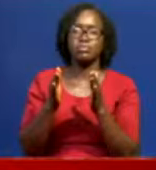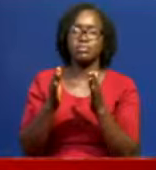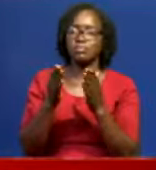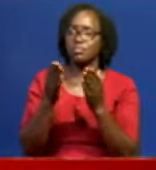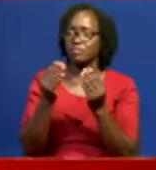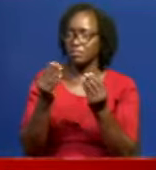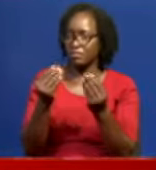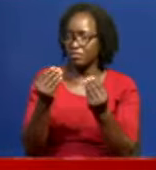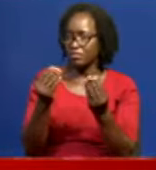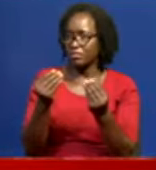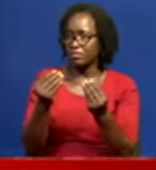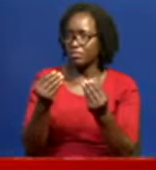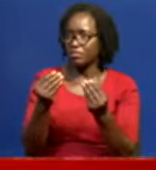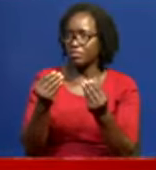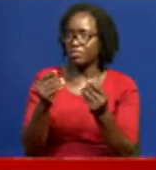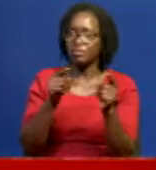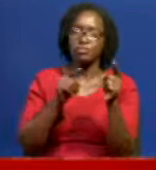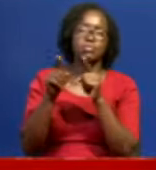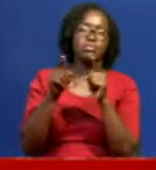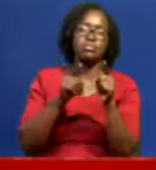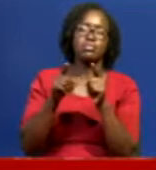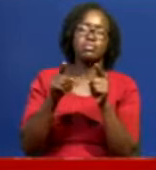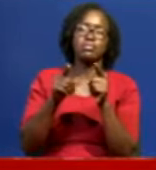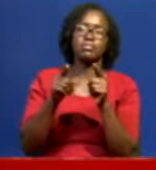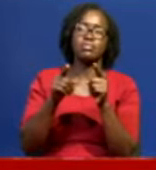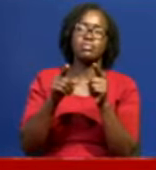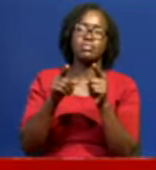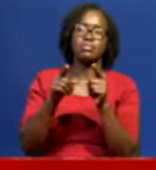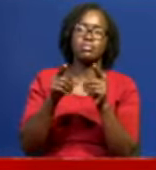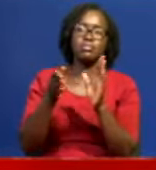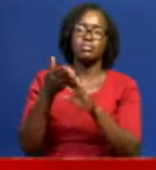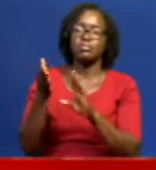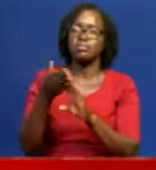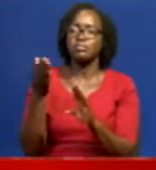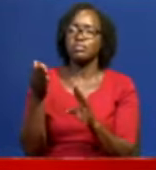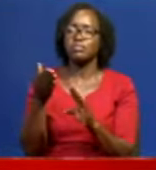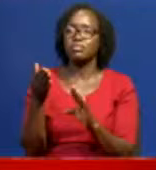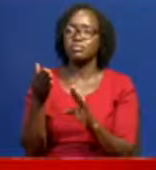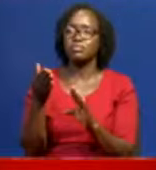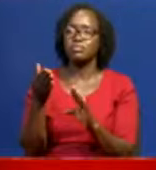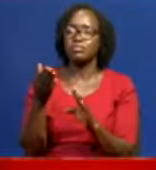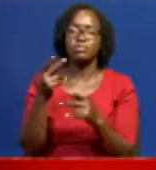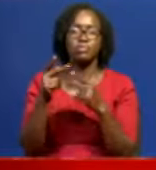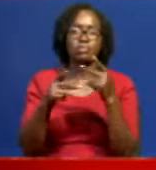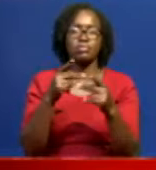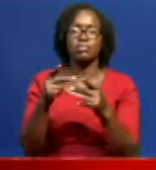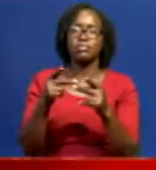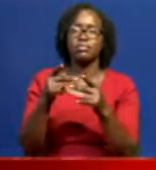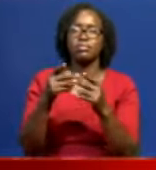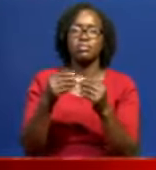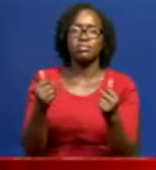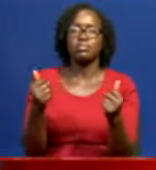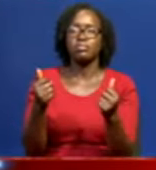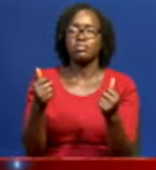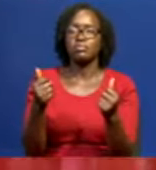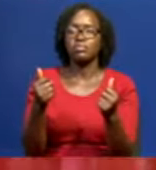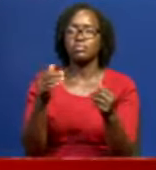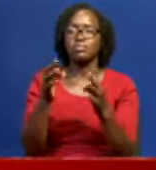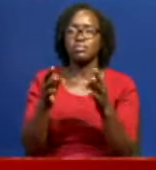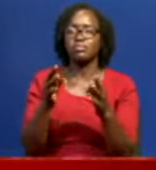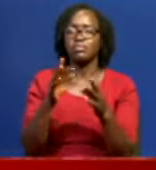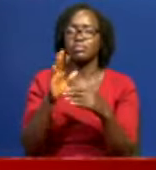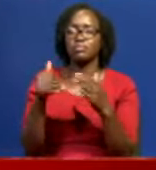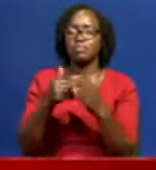easier, our journey will be faster, and our progress smoother if we